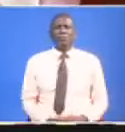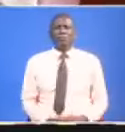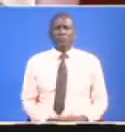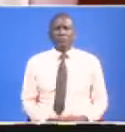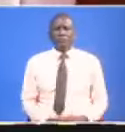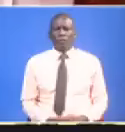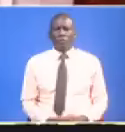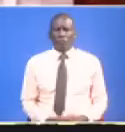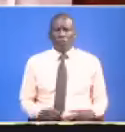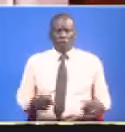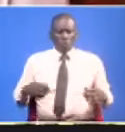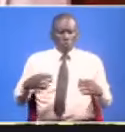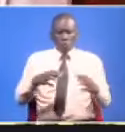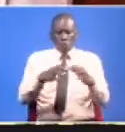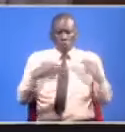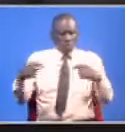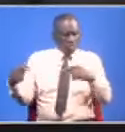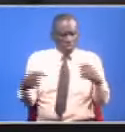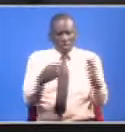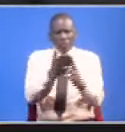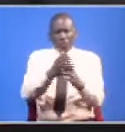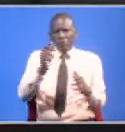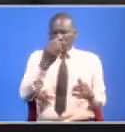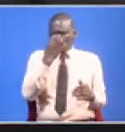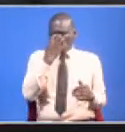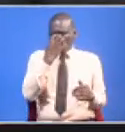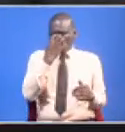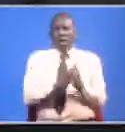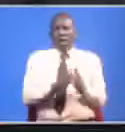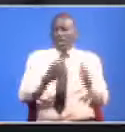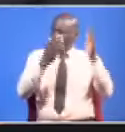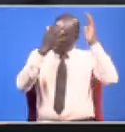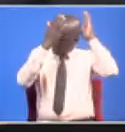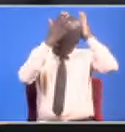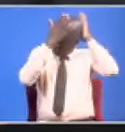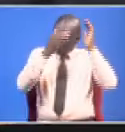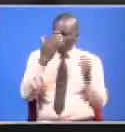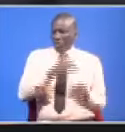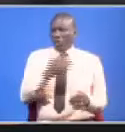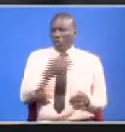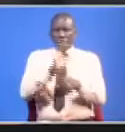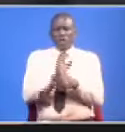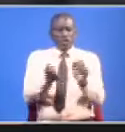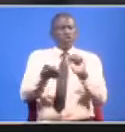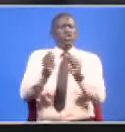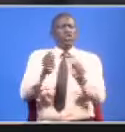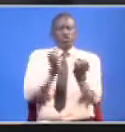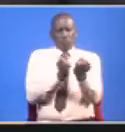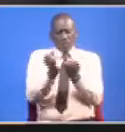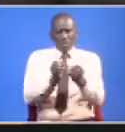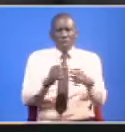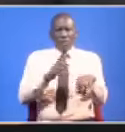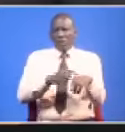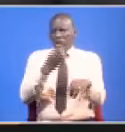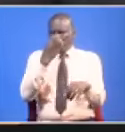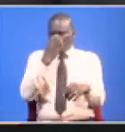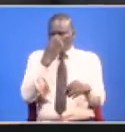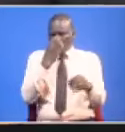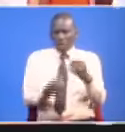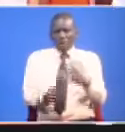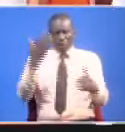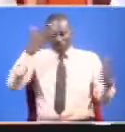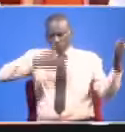The war of words between President William Ruto and Catholic bishops took a new twist Saturday when Ruto came